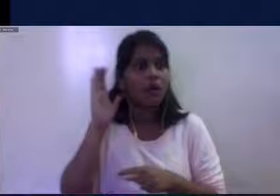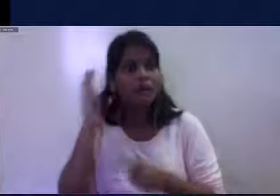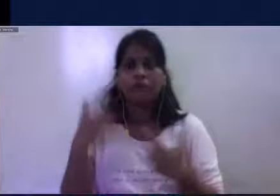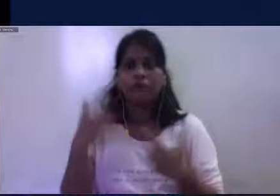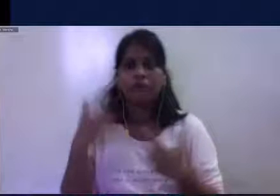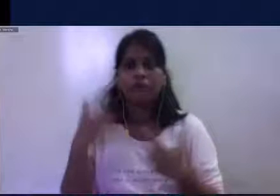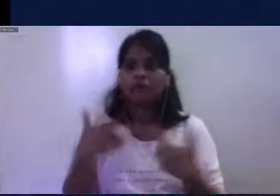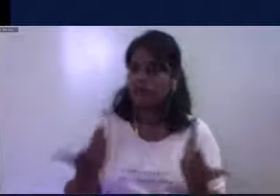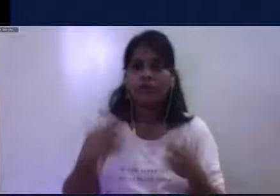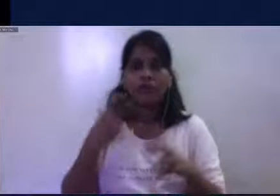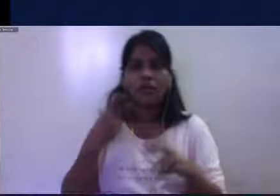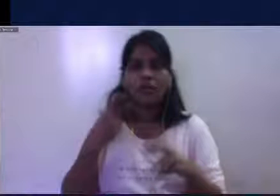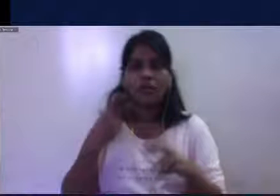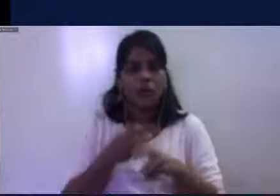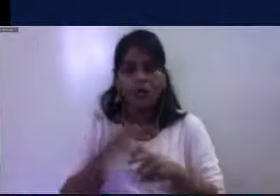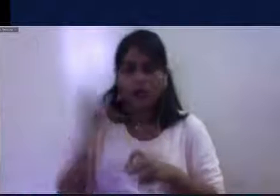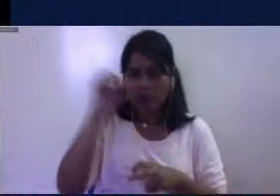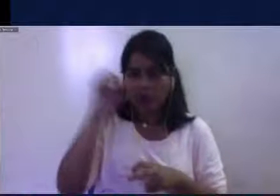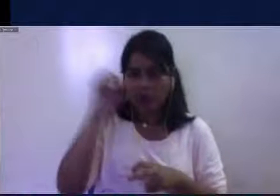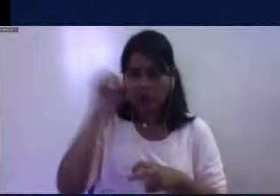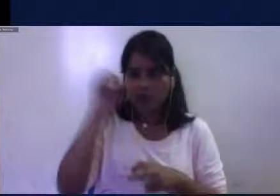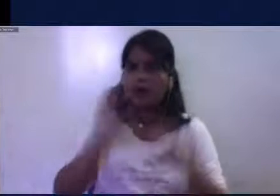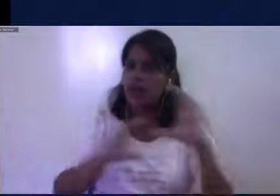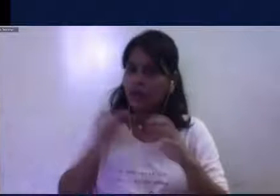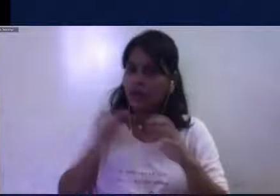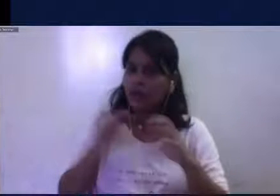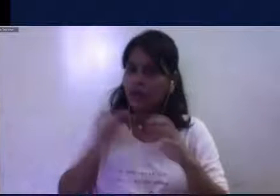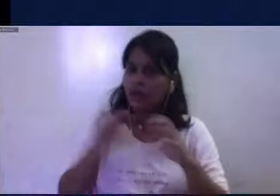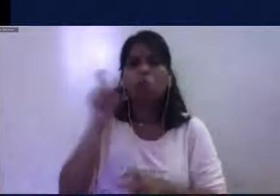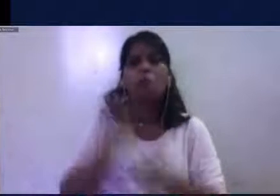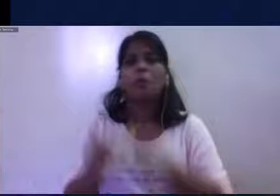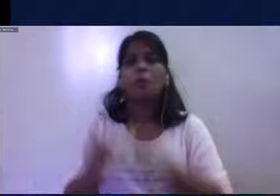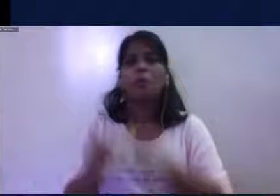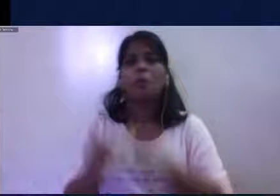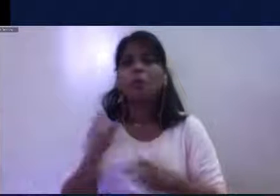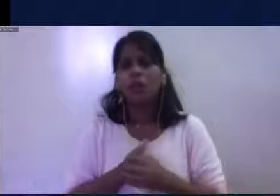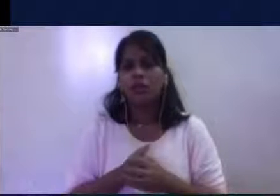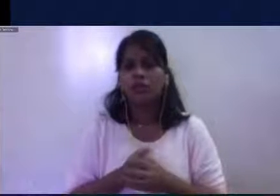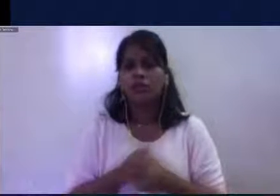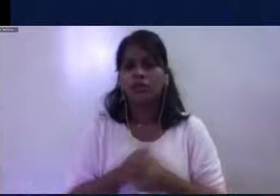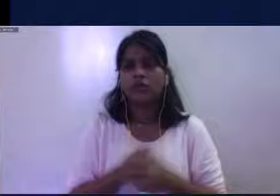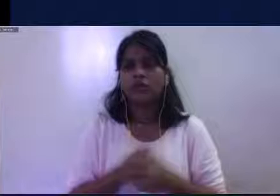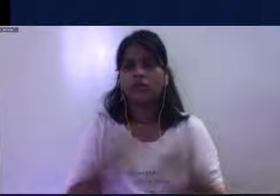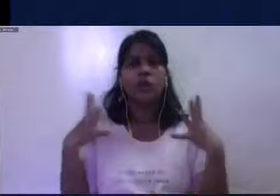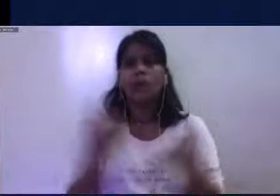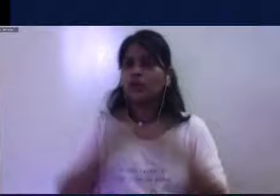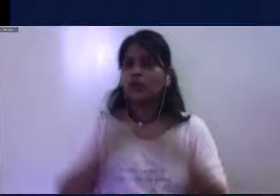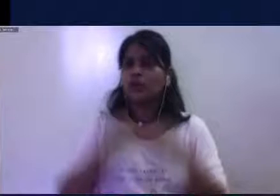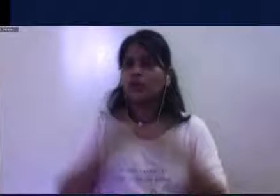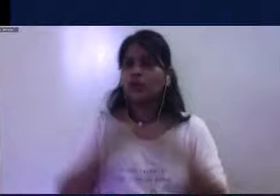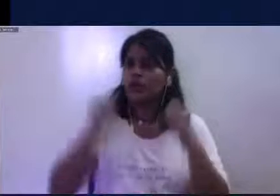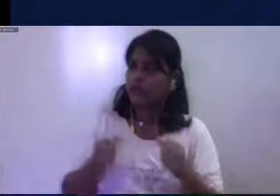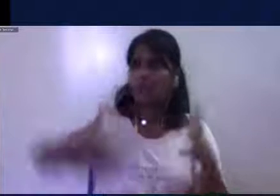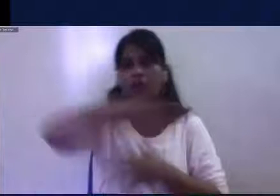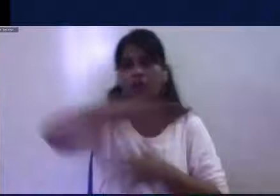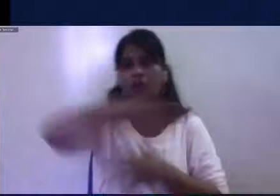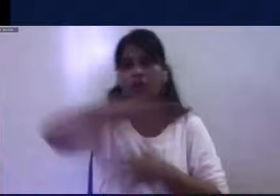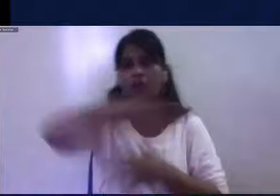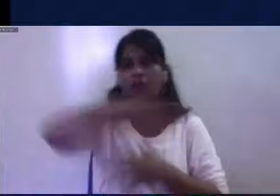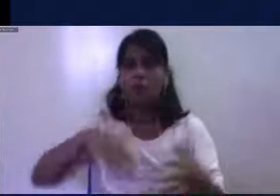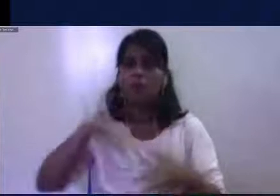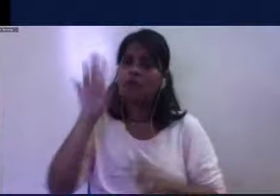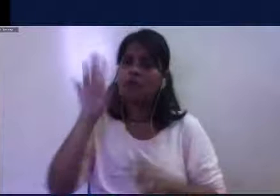very difficult to observe and interact with these people. So we just sat down around a table, 5 of